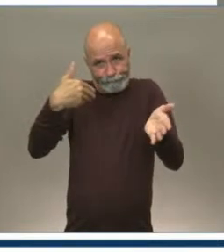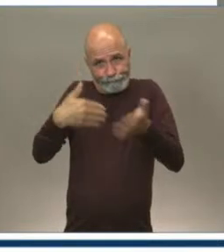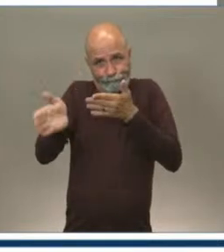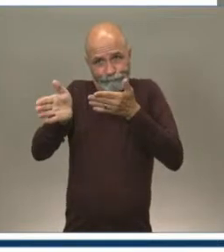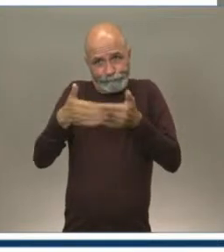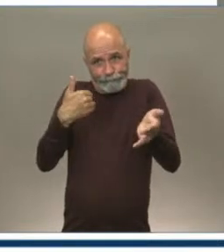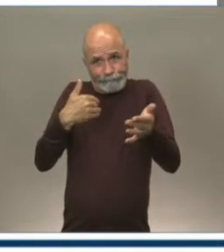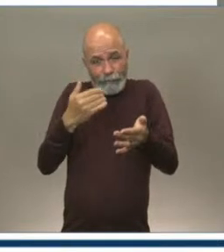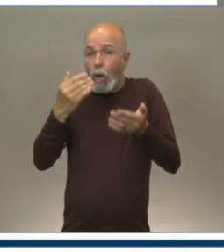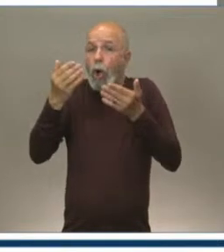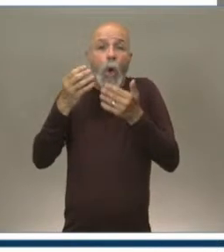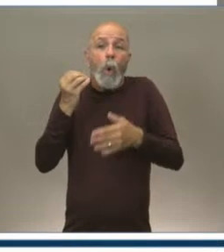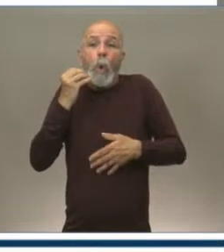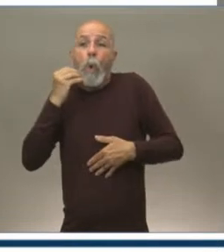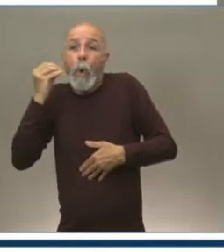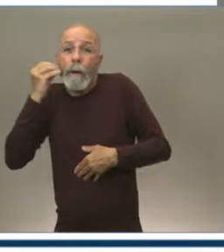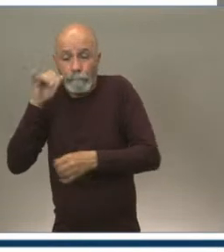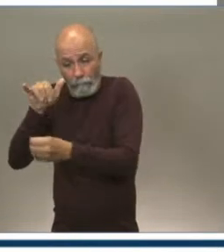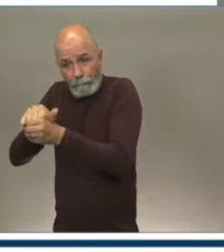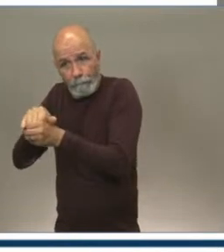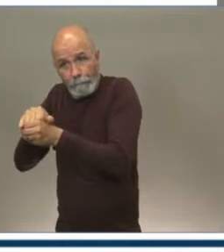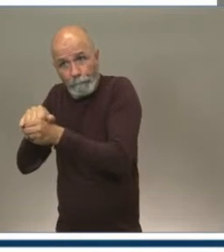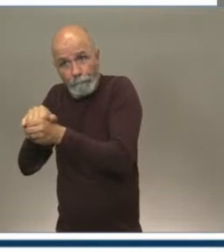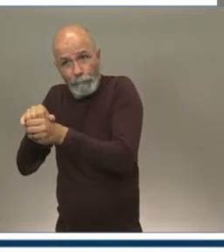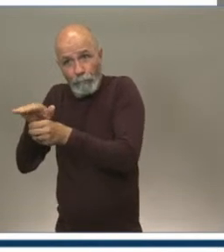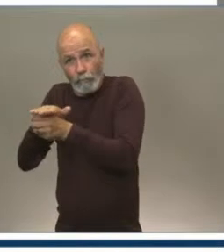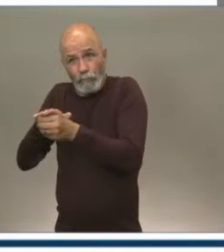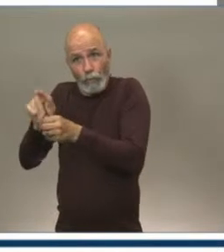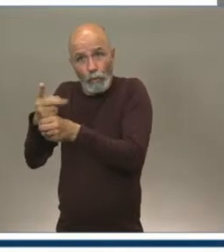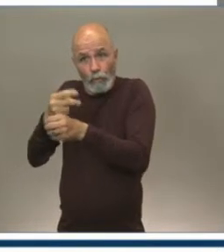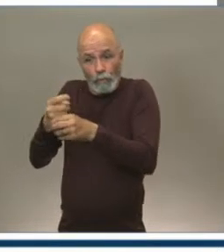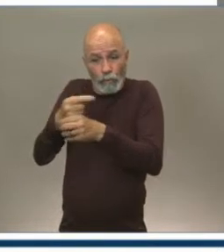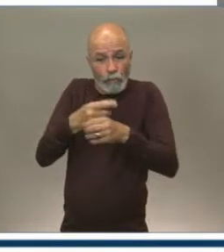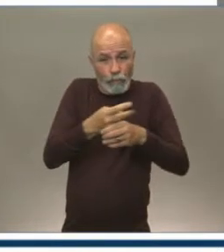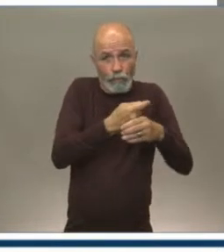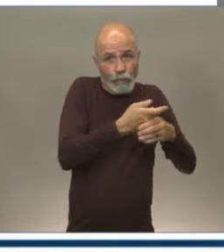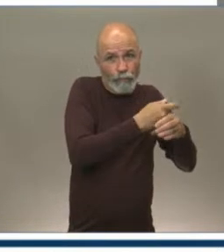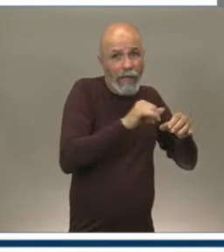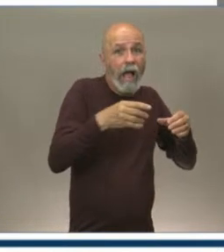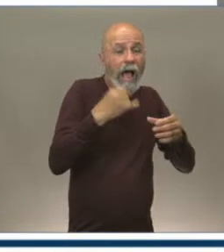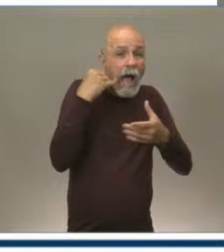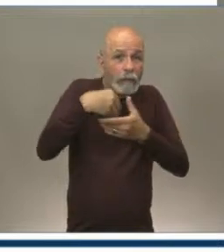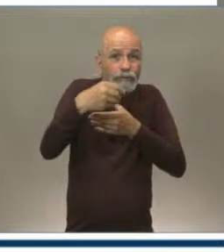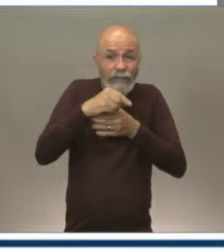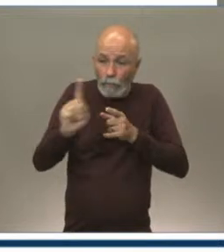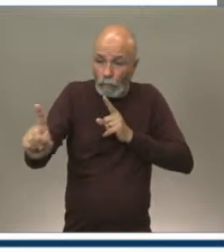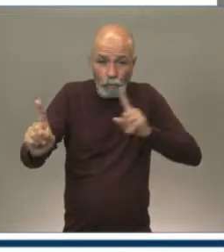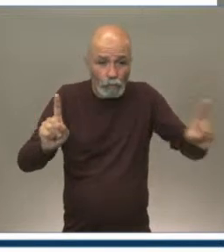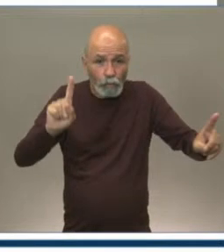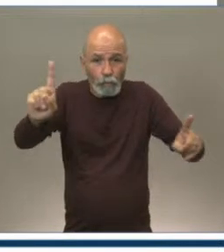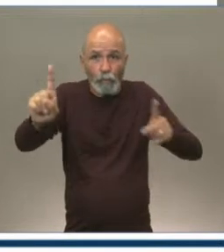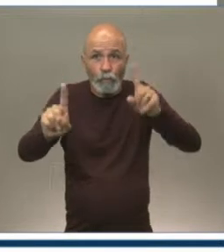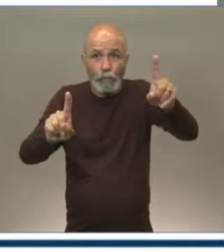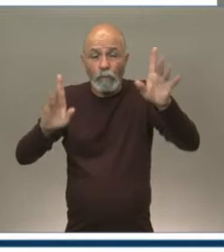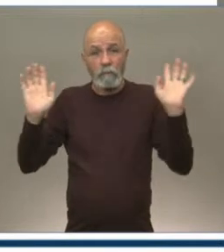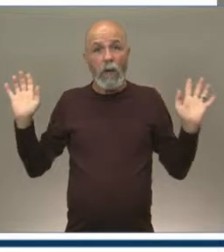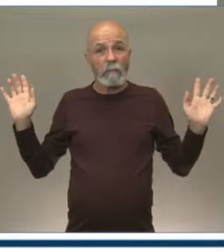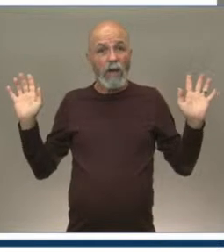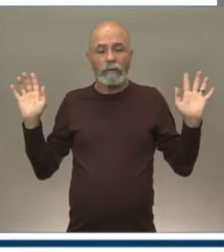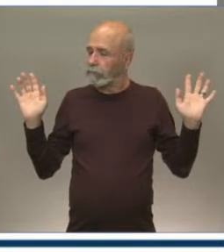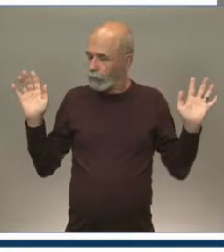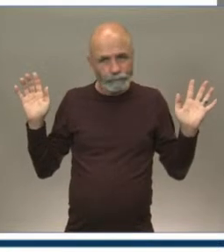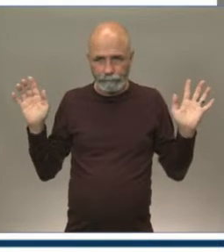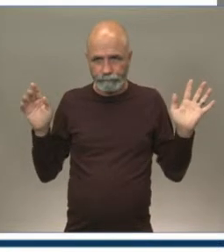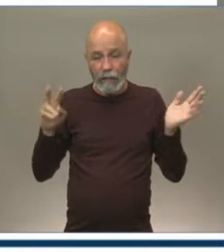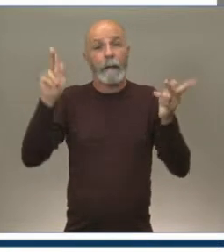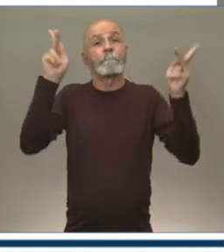their household groups, or one or two other people socially distanced outside of their household. But we cannot right now have large numbers of